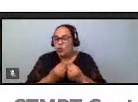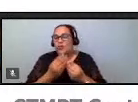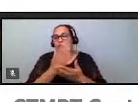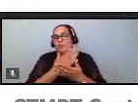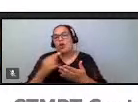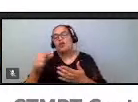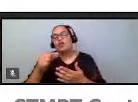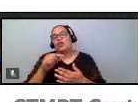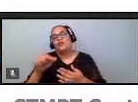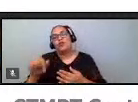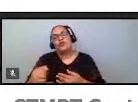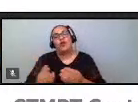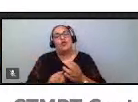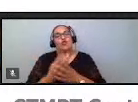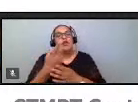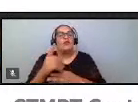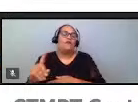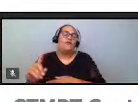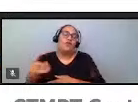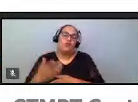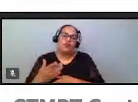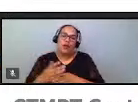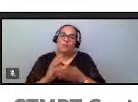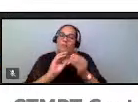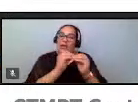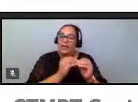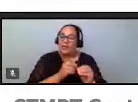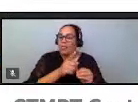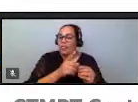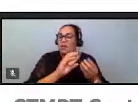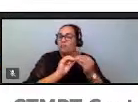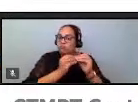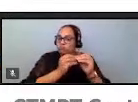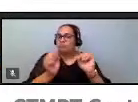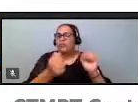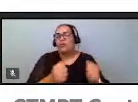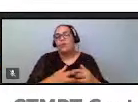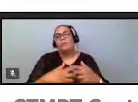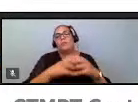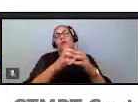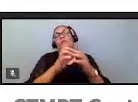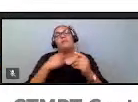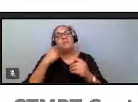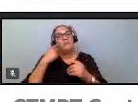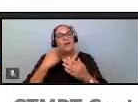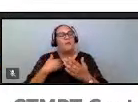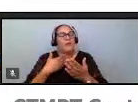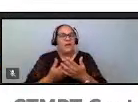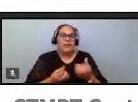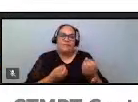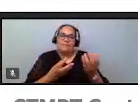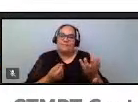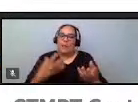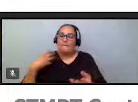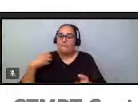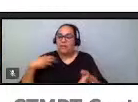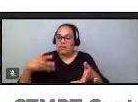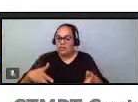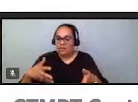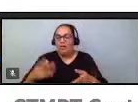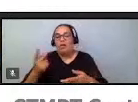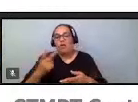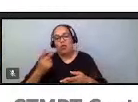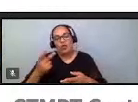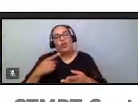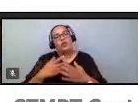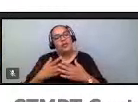G for growth for jobs manufacturers actually creates employment and I know I can talk to our Minister here as well